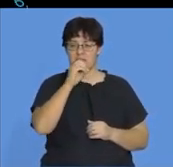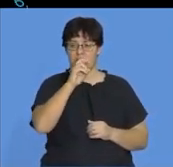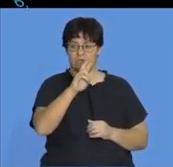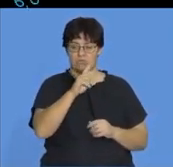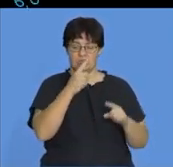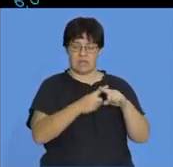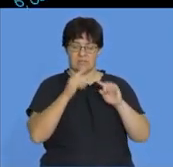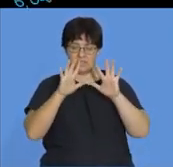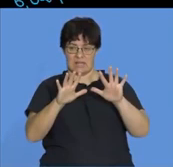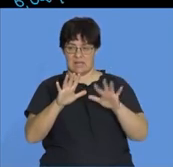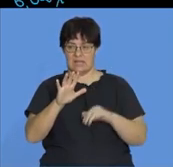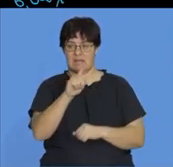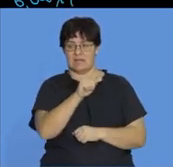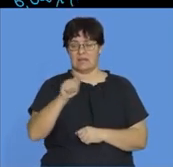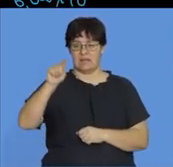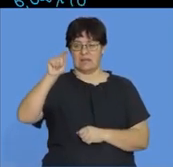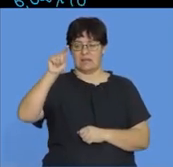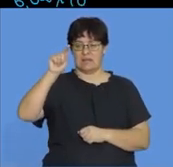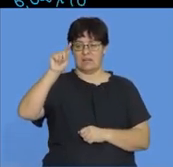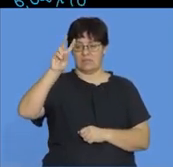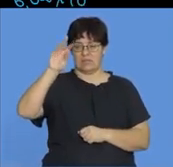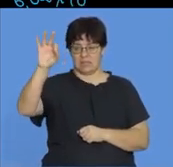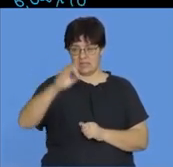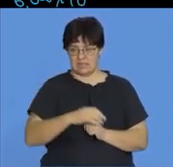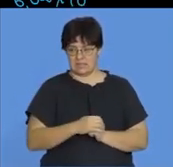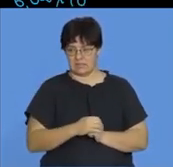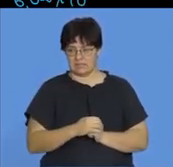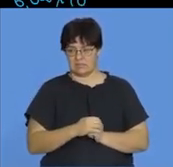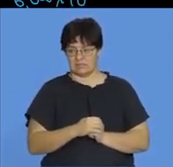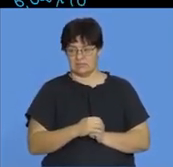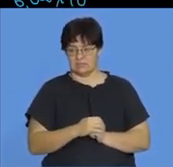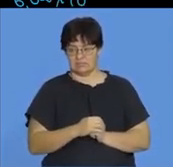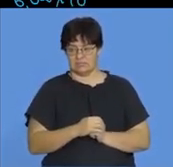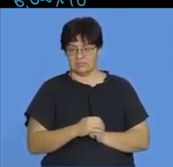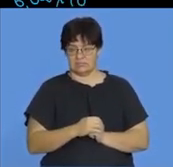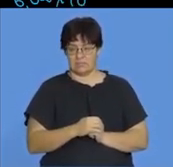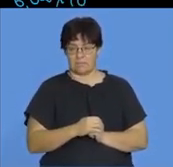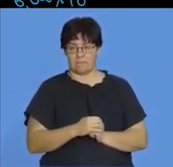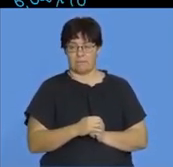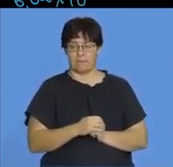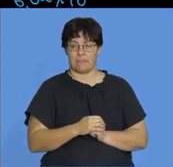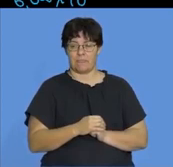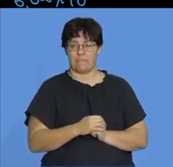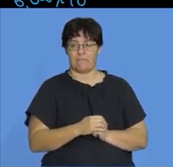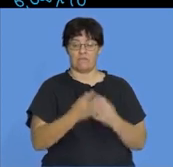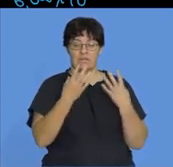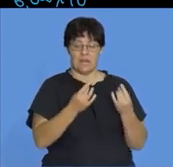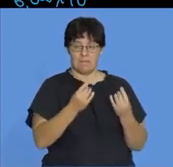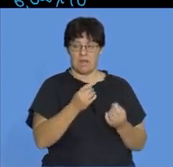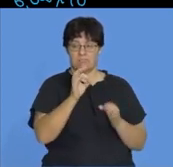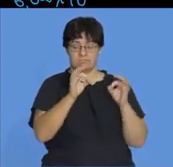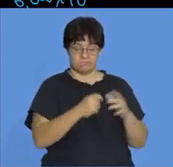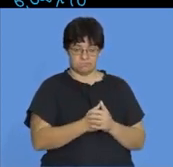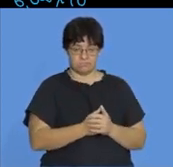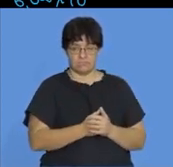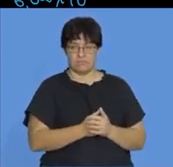6,02 times 10 exponent 23, which is the Avogadro number, right? So